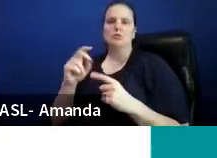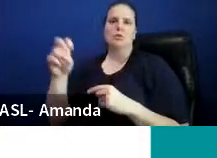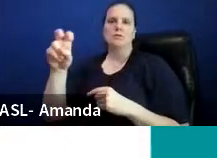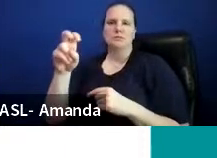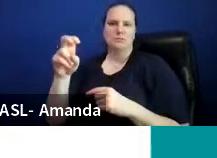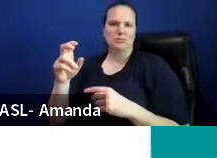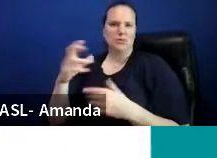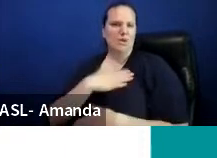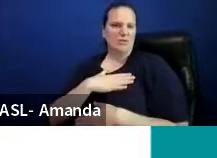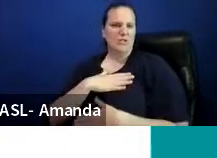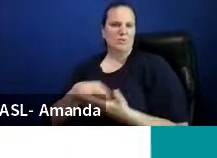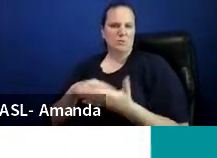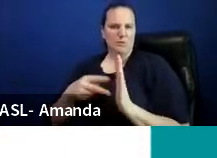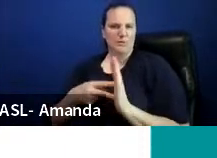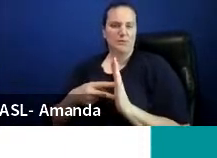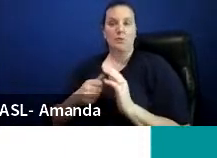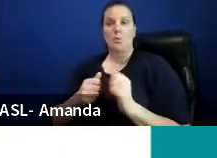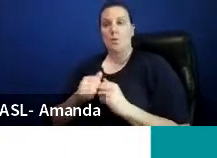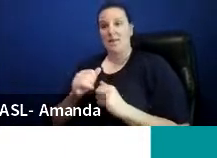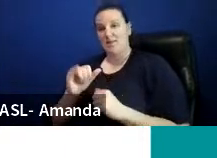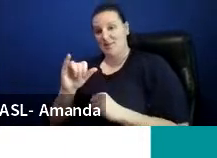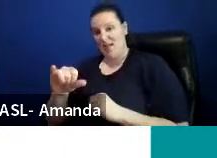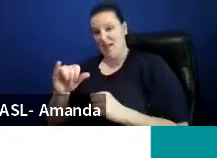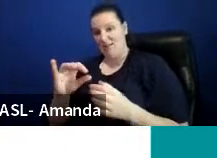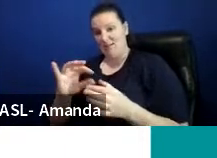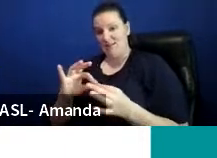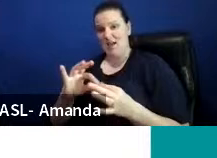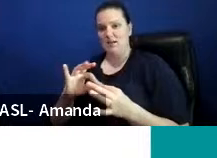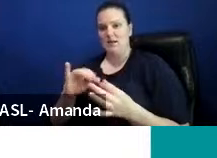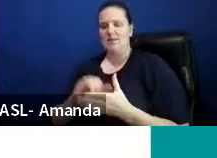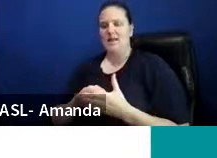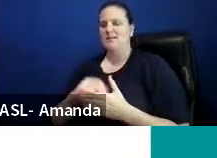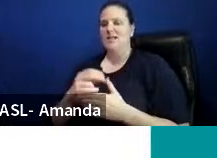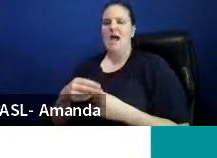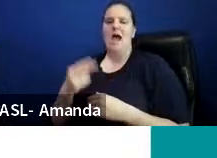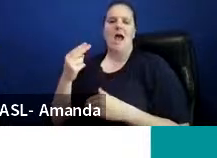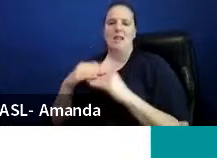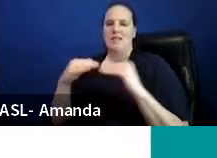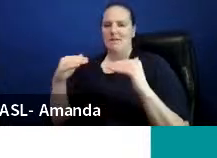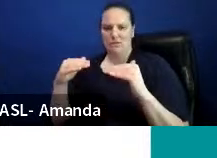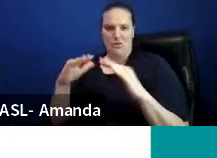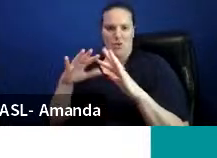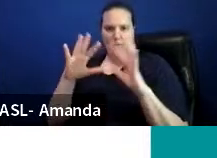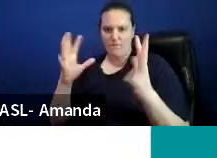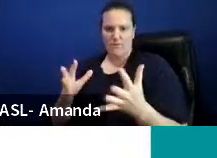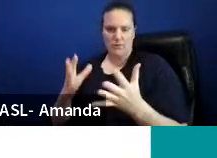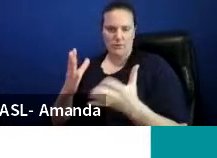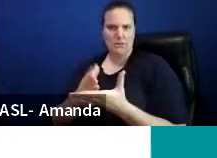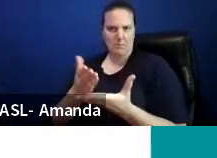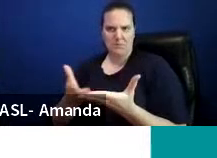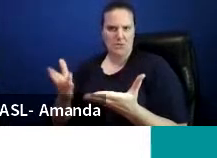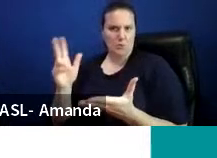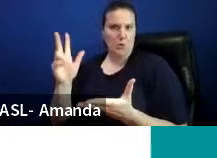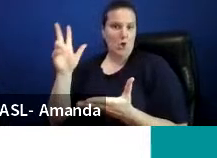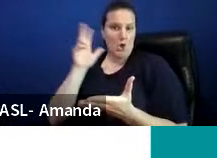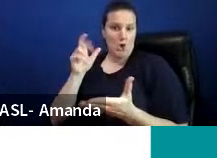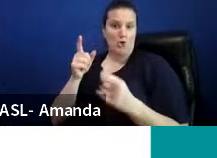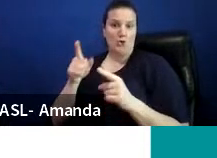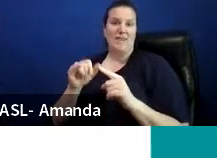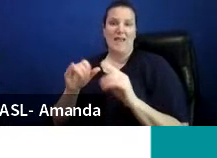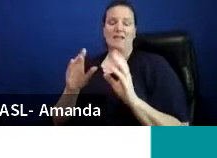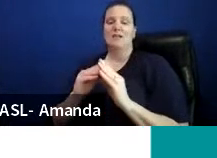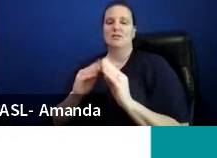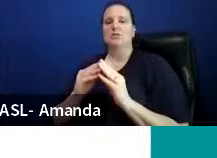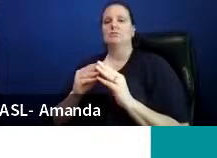so with that being said, again, this is just a high level overview of some of the things that we heard during the sessions